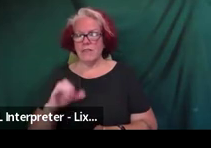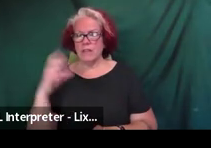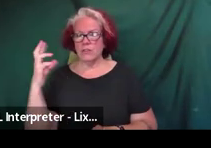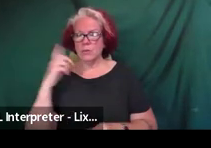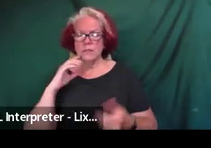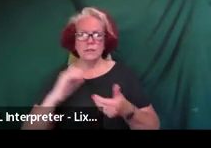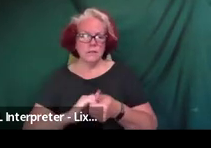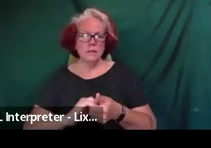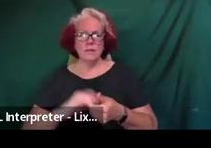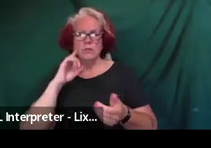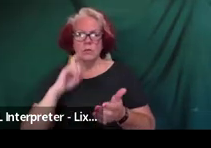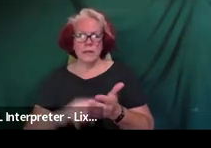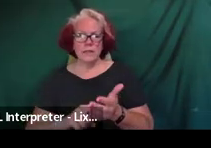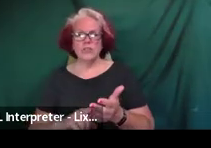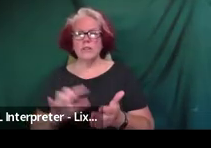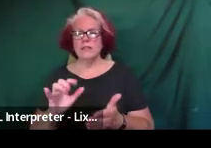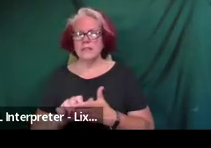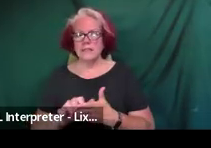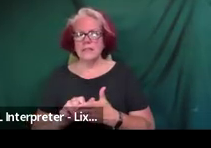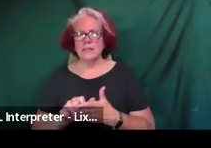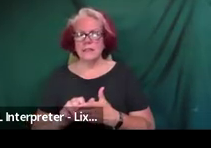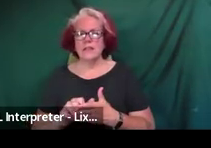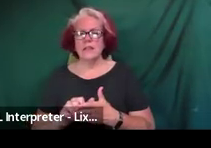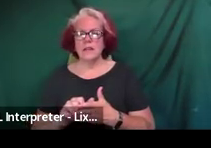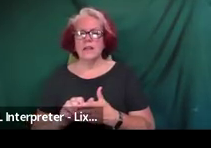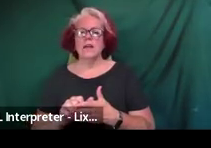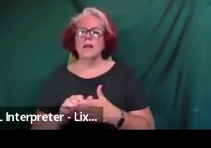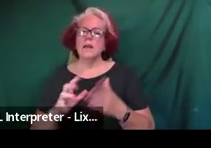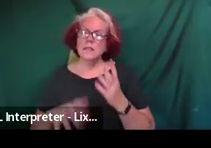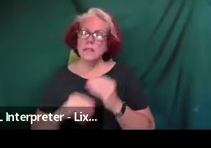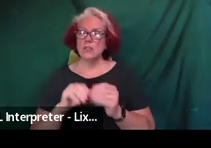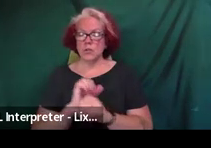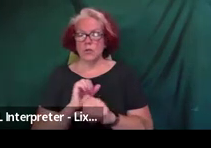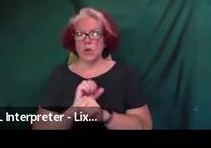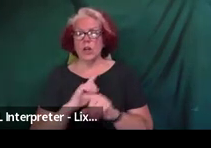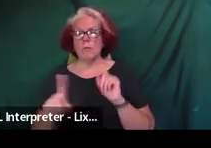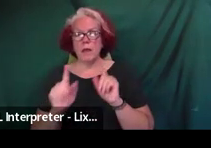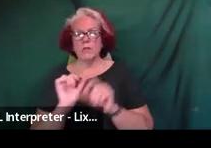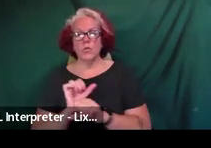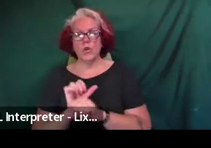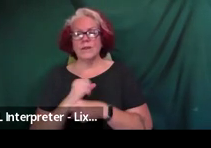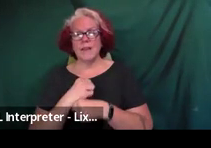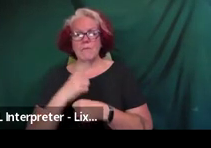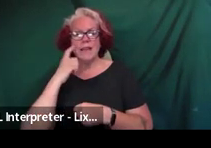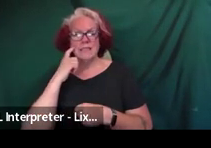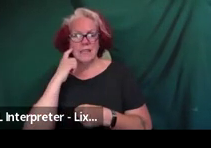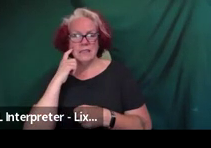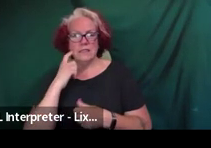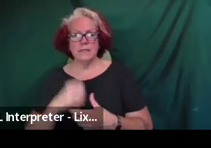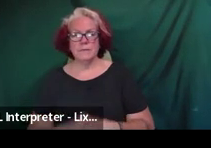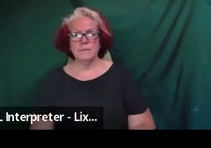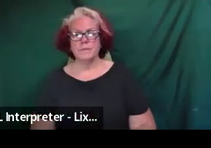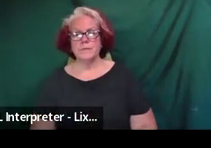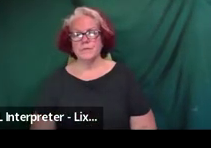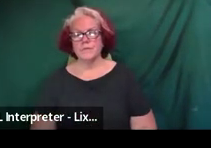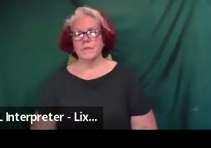around recognition that this isn't hopefully additional work, but work that makes sense to working towards the goal that